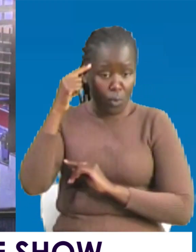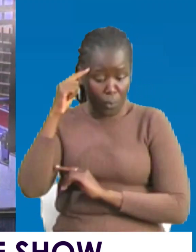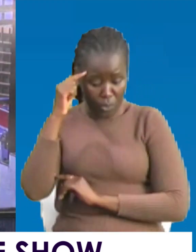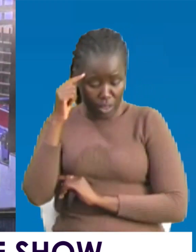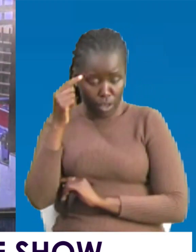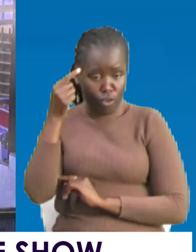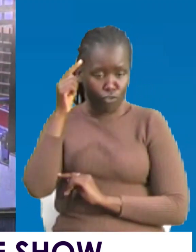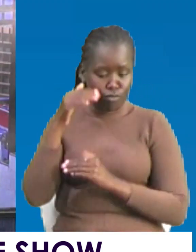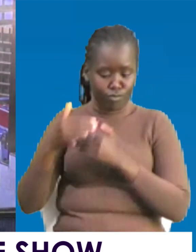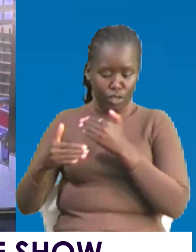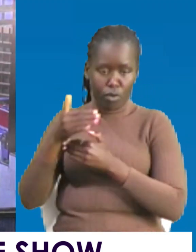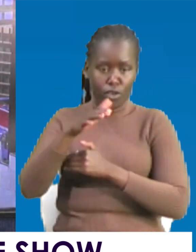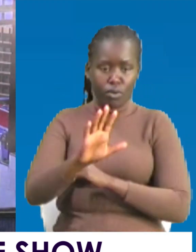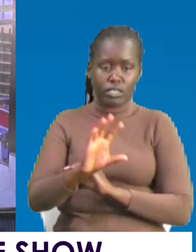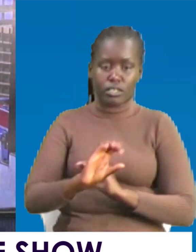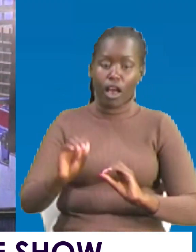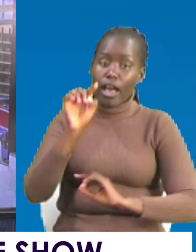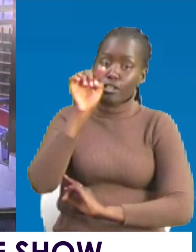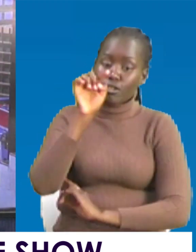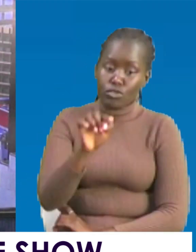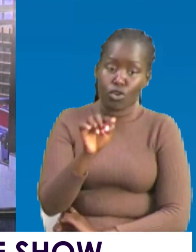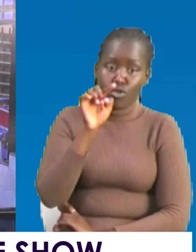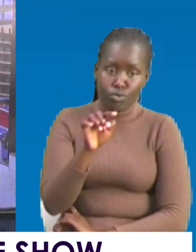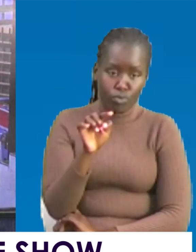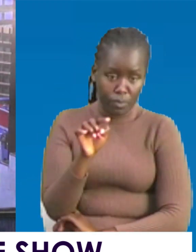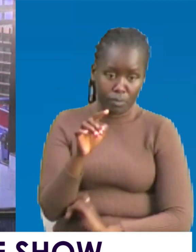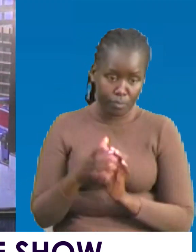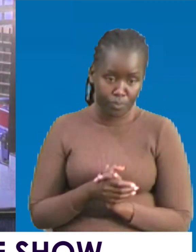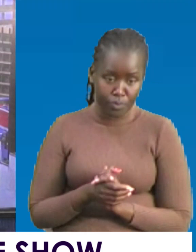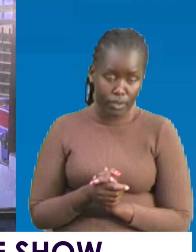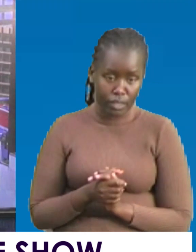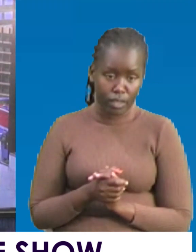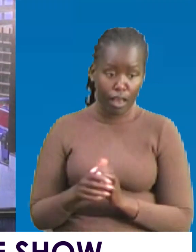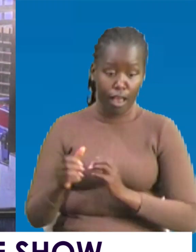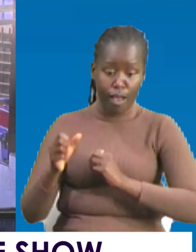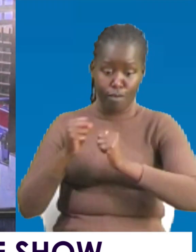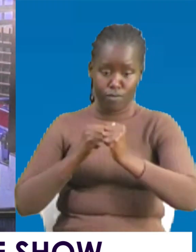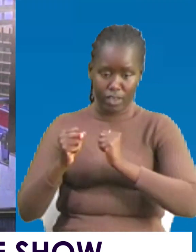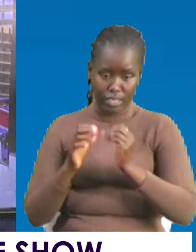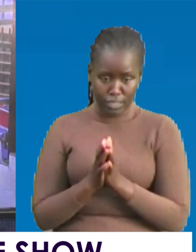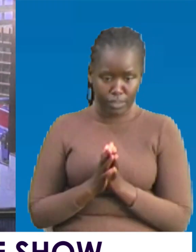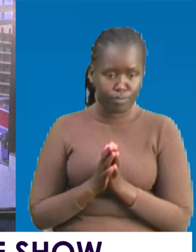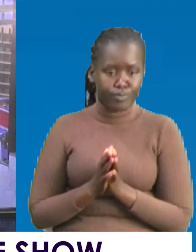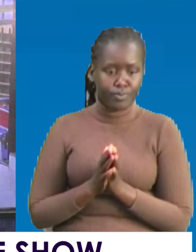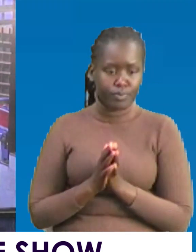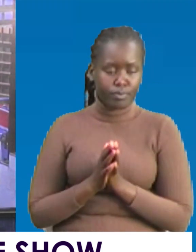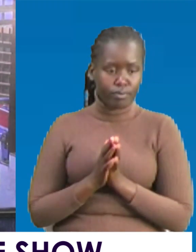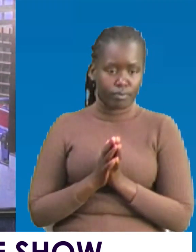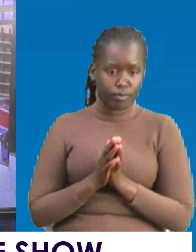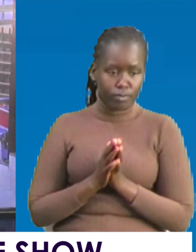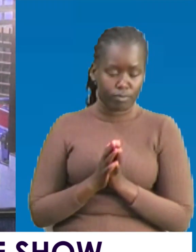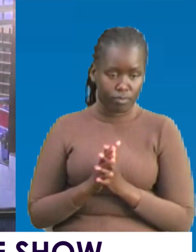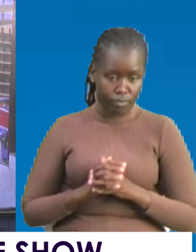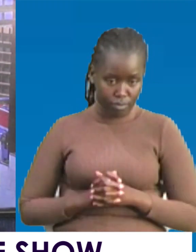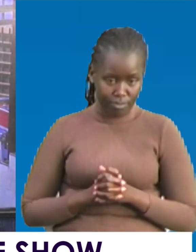neighbor. It is for you. You are the one that is being targeted. Fight it off. Resist the devil and he will flee